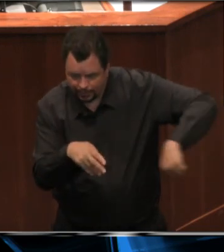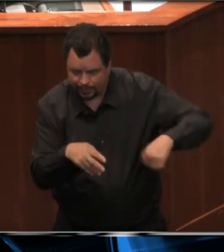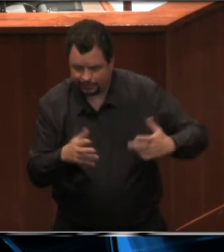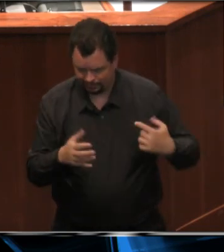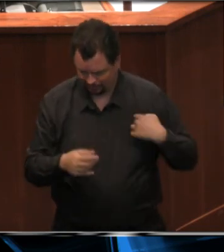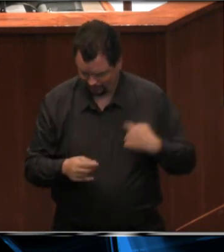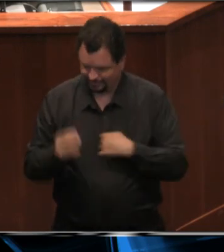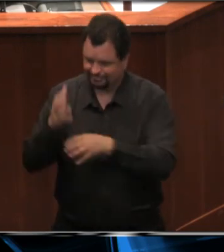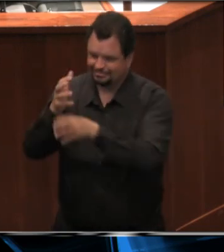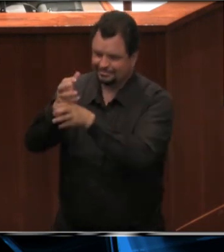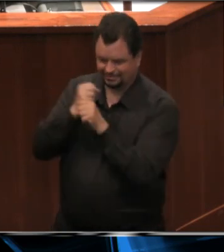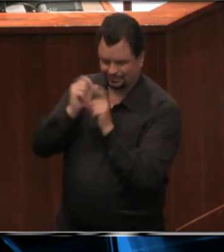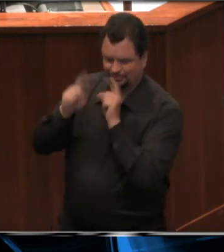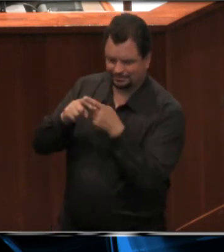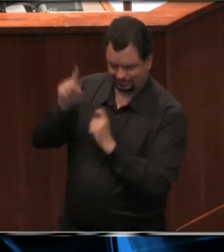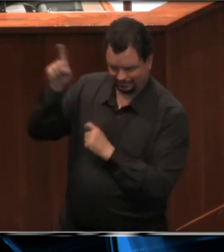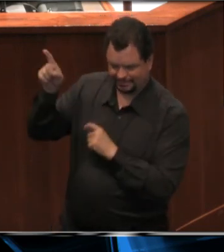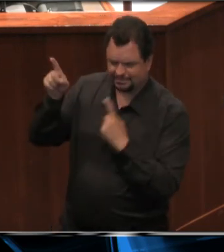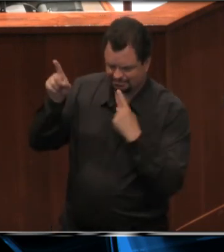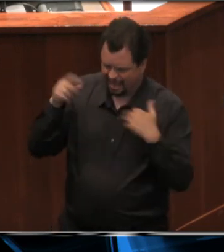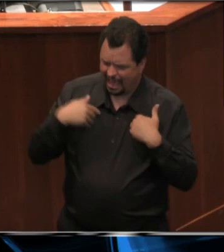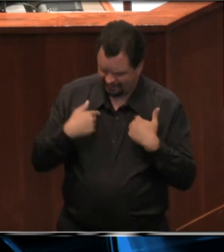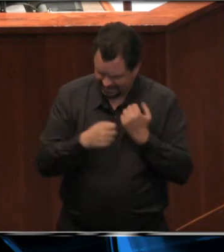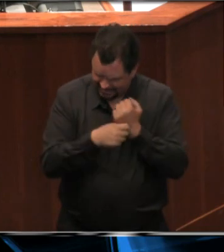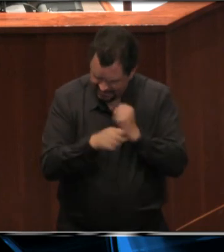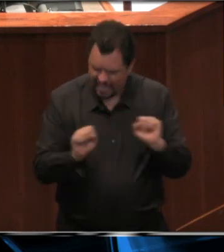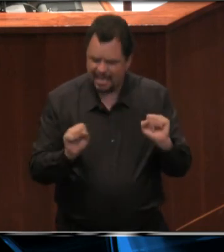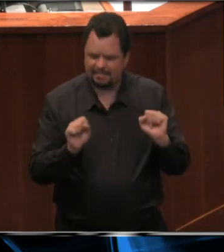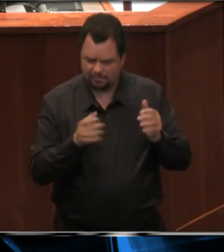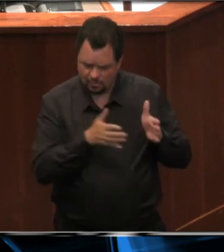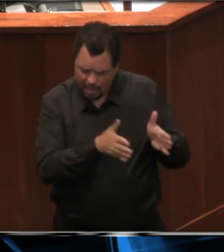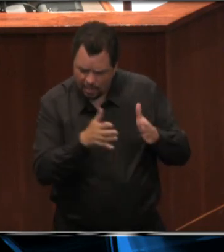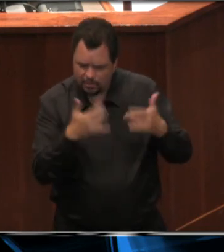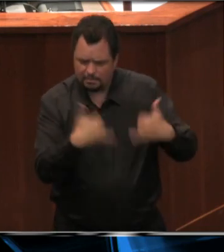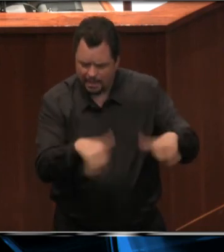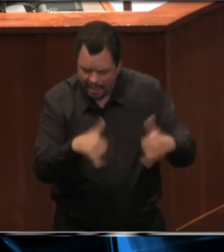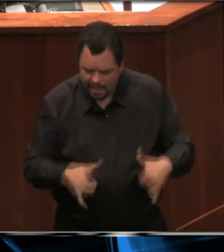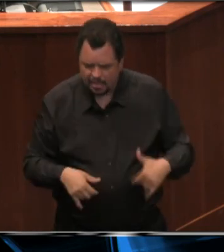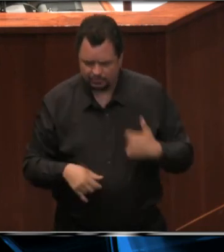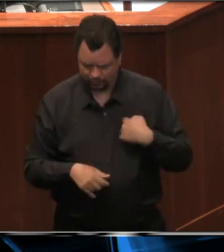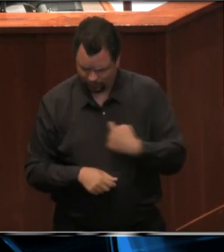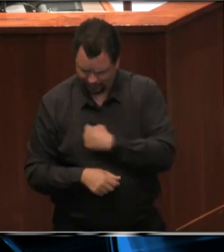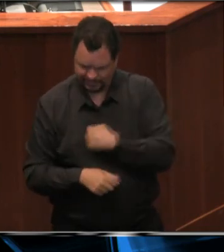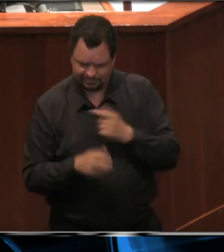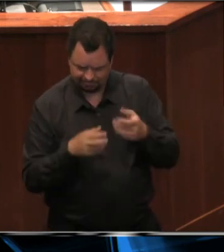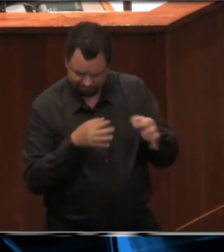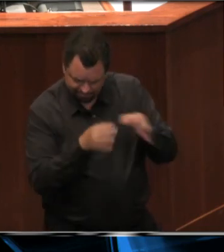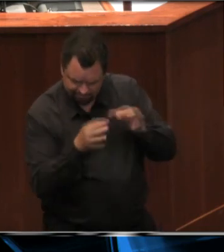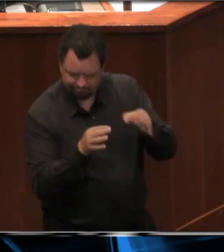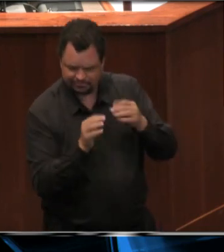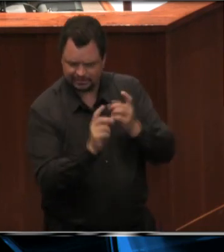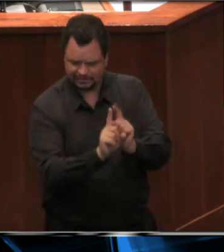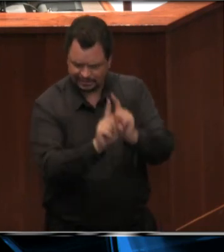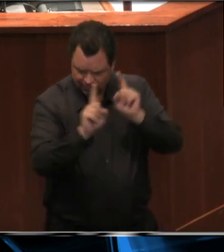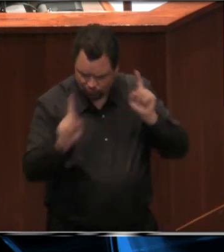do this. We were very specific in what we outlined as far as social distancing, cleaning